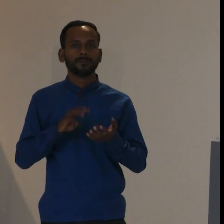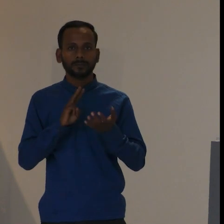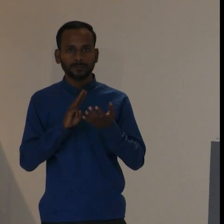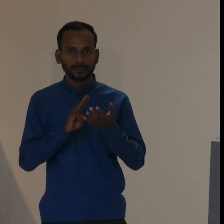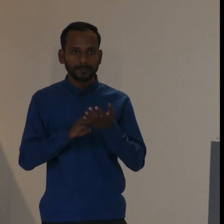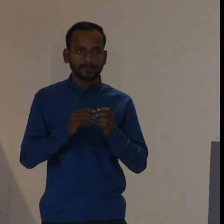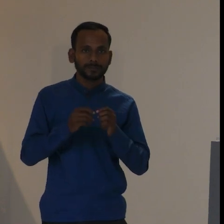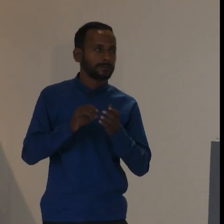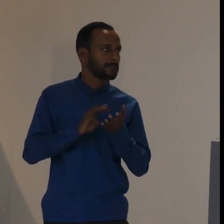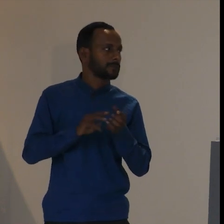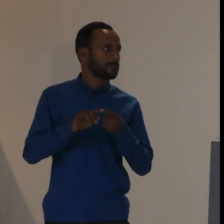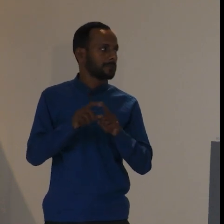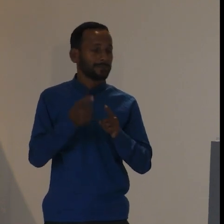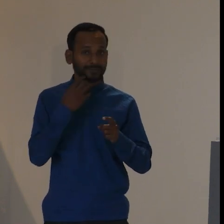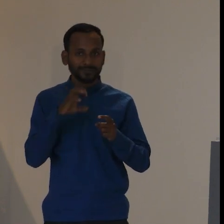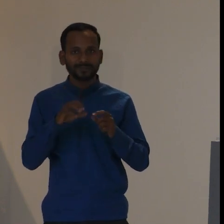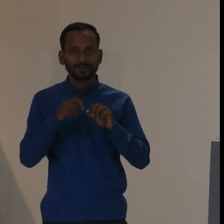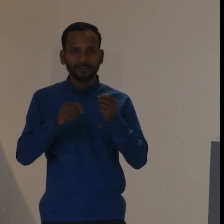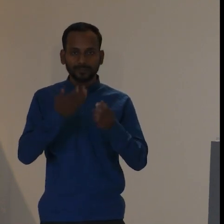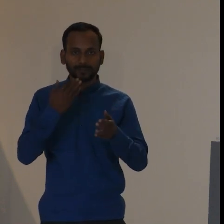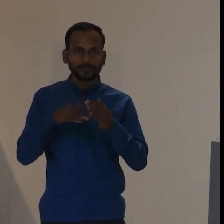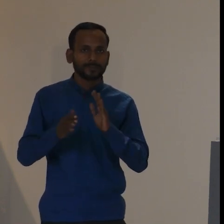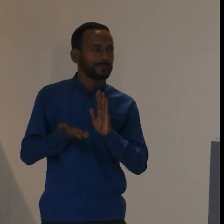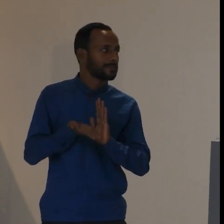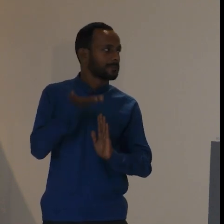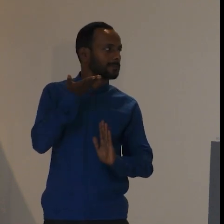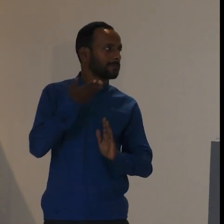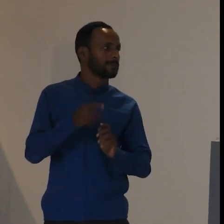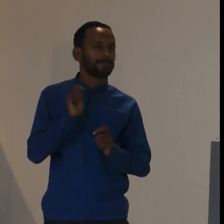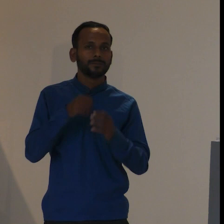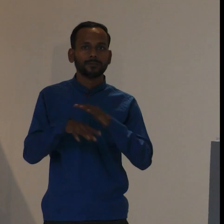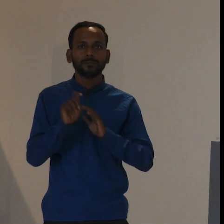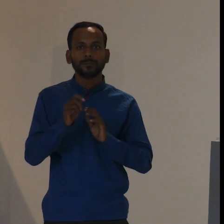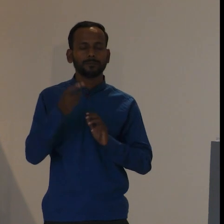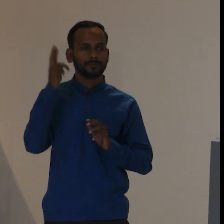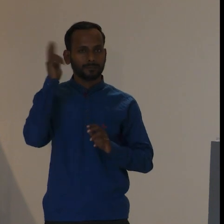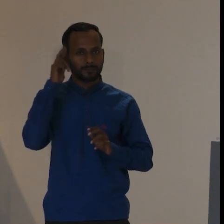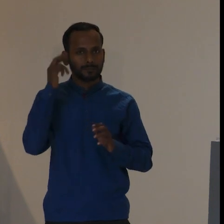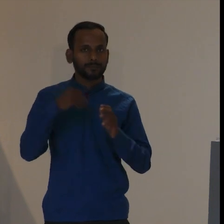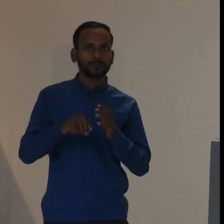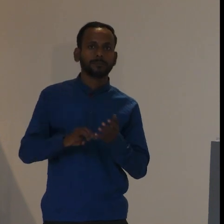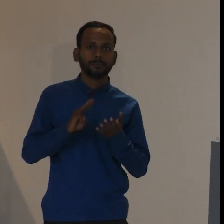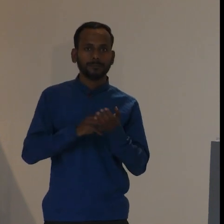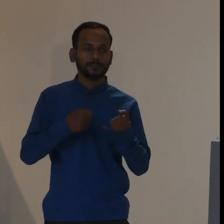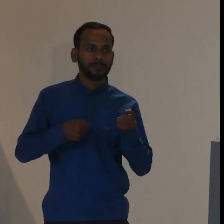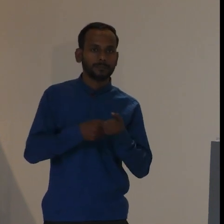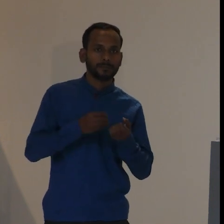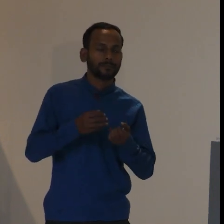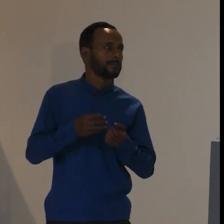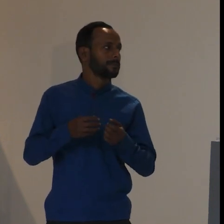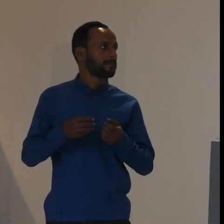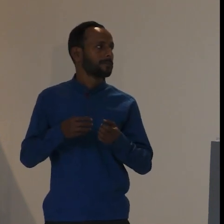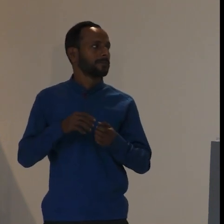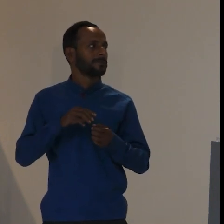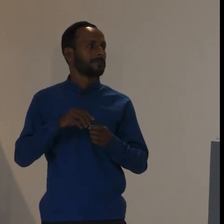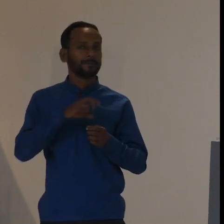in Mysore. And these are things that we're currently working on, and hopefully in March we'll have more things, so